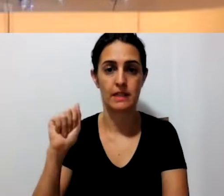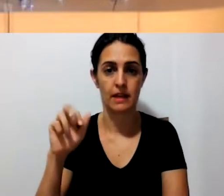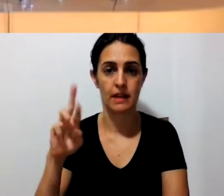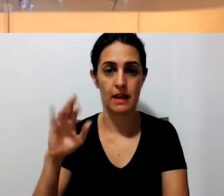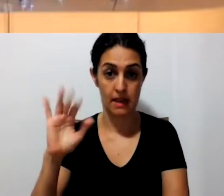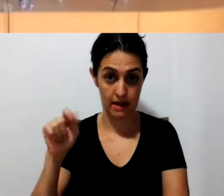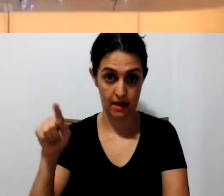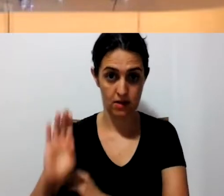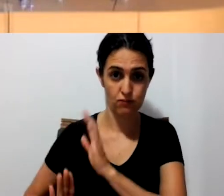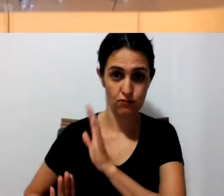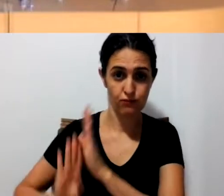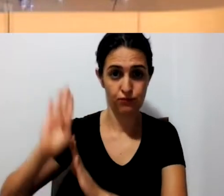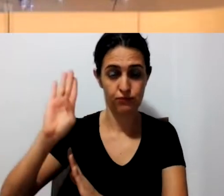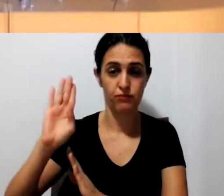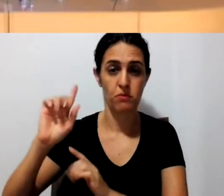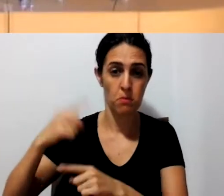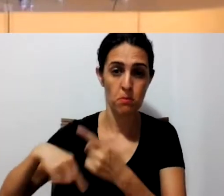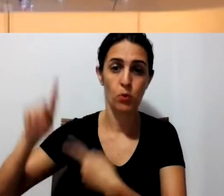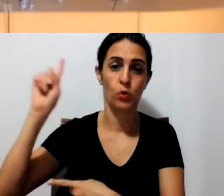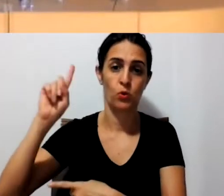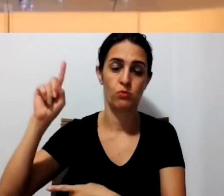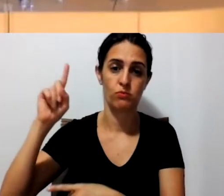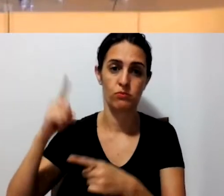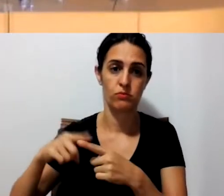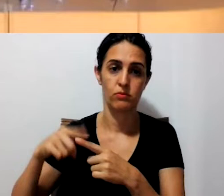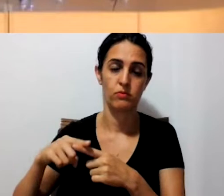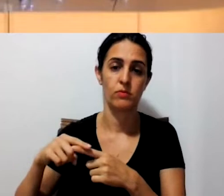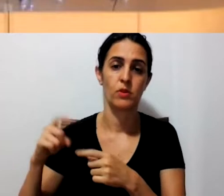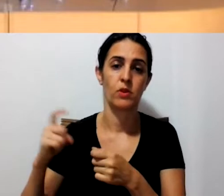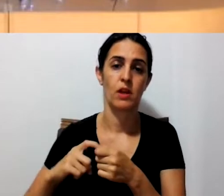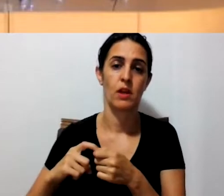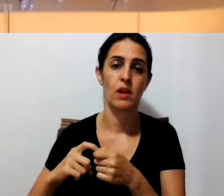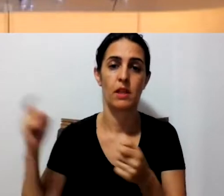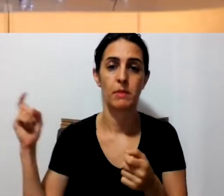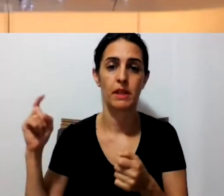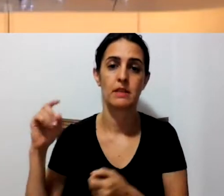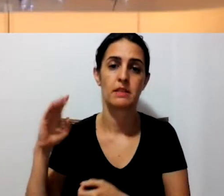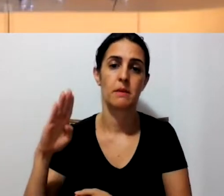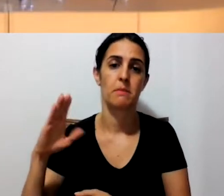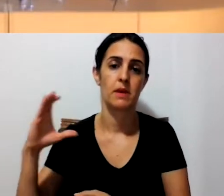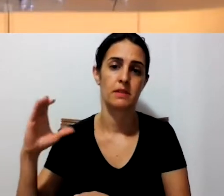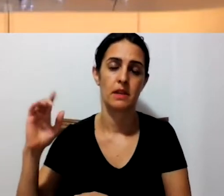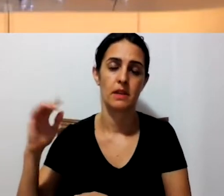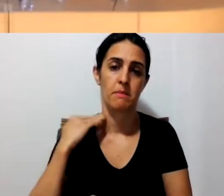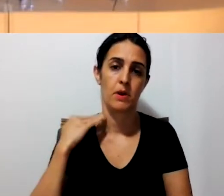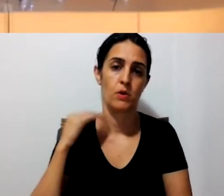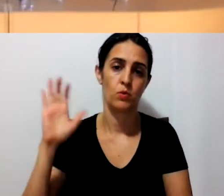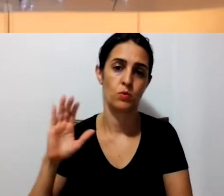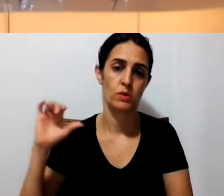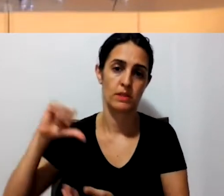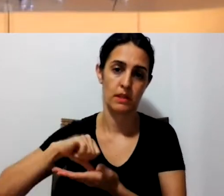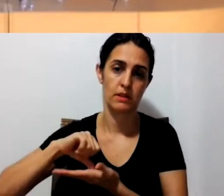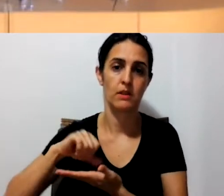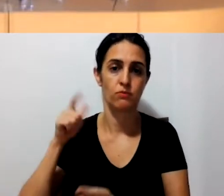possible because there was the political will, there was the OECD accession process, and there was a readiness of also